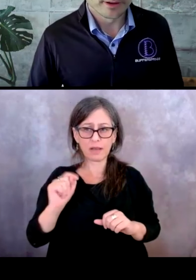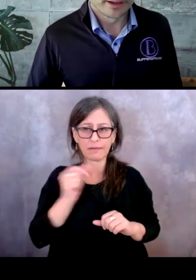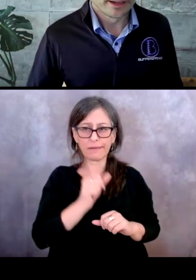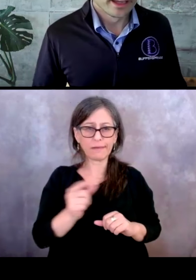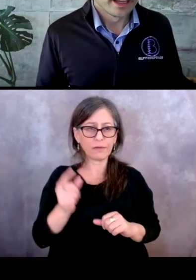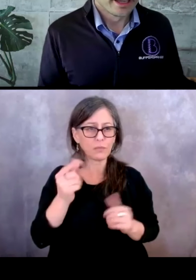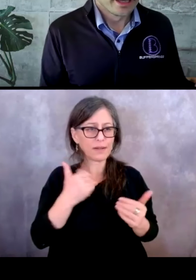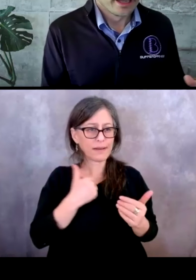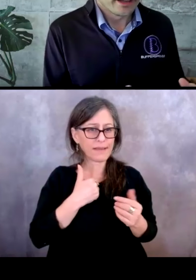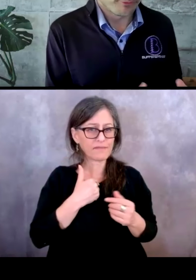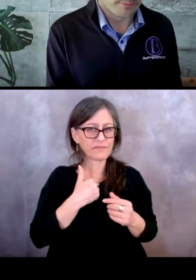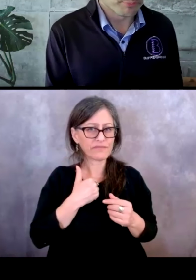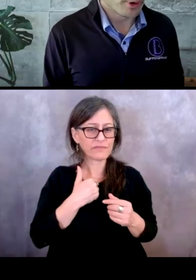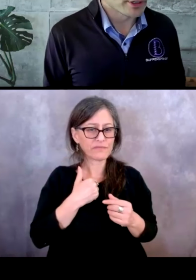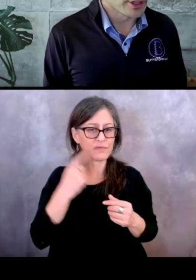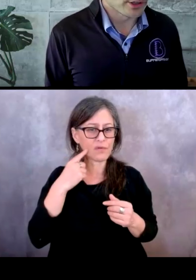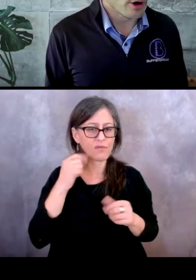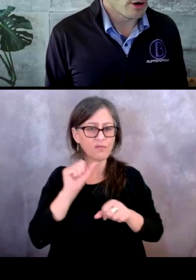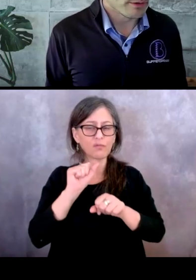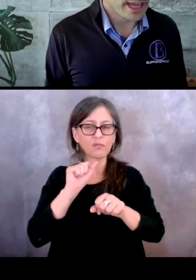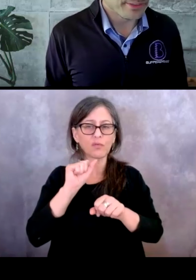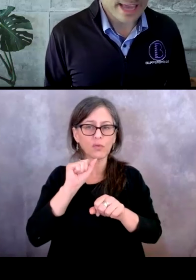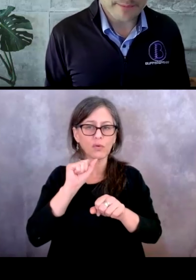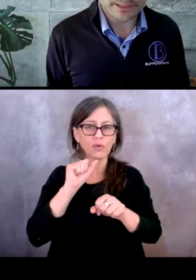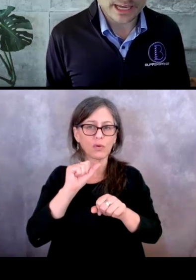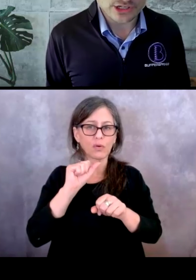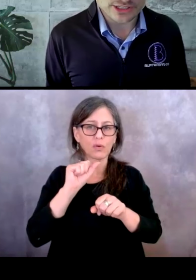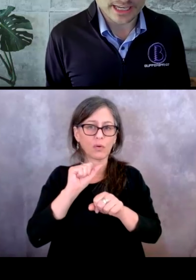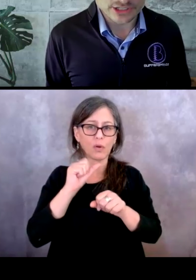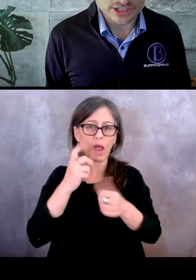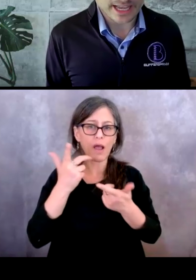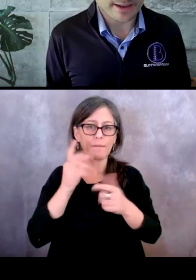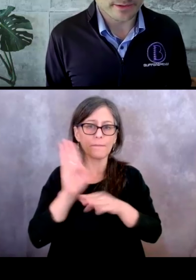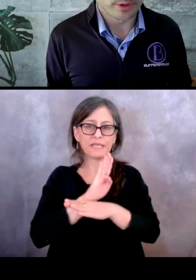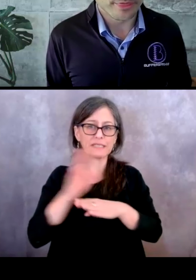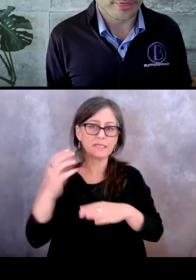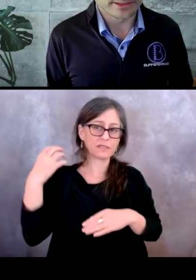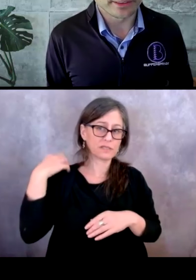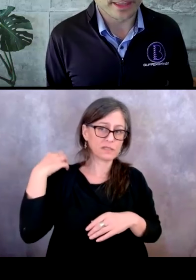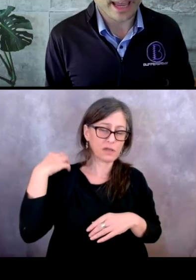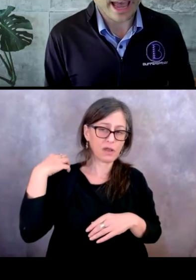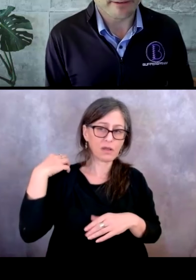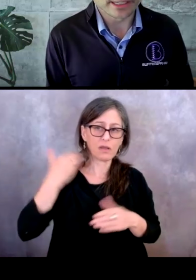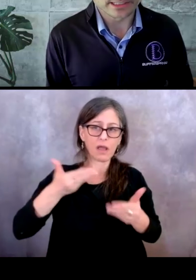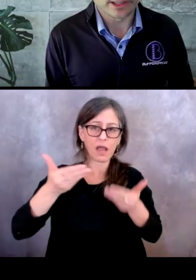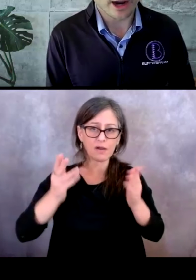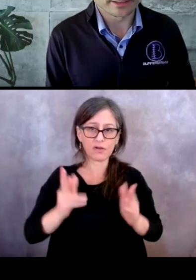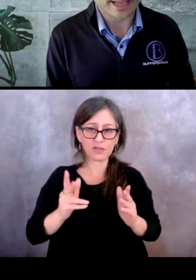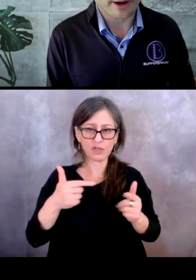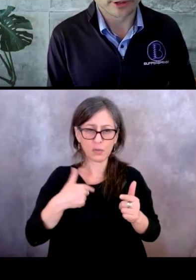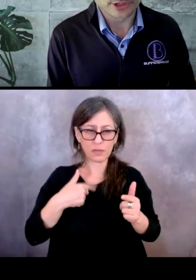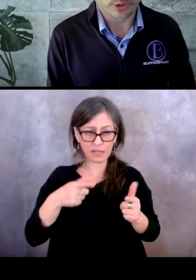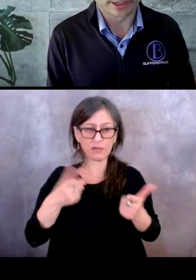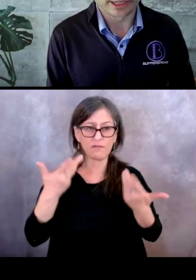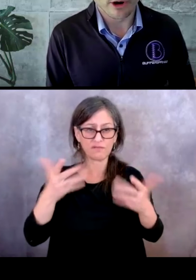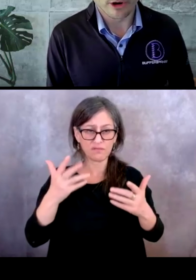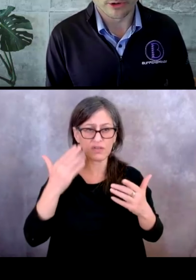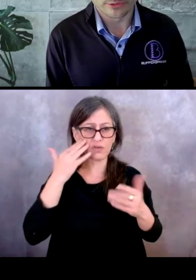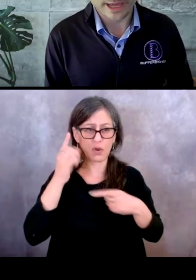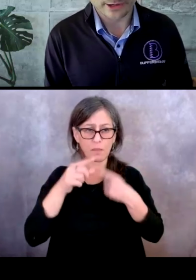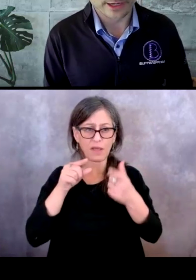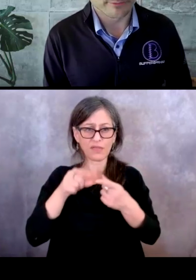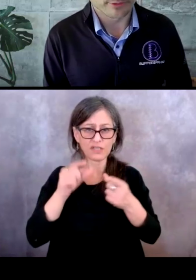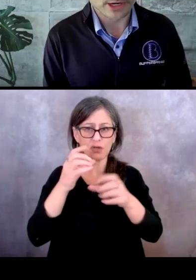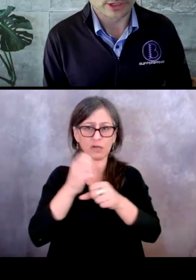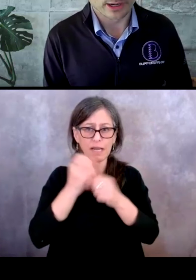have, for employers on the call, at the application stage, does anyone think that they have this locked down and you are getting